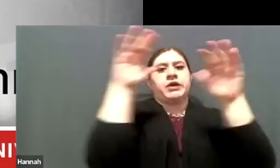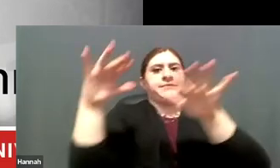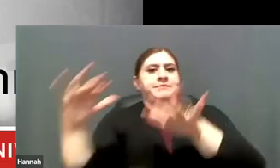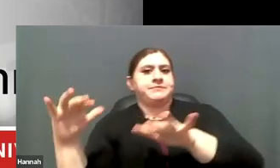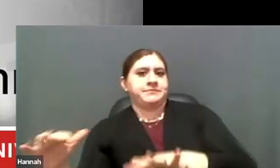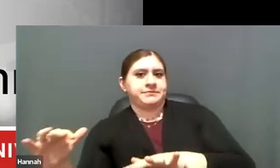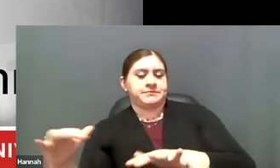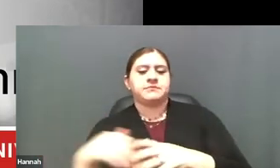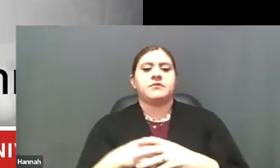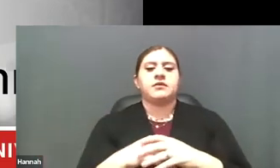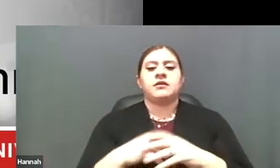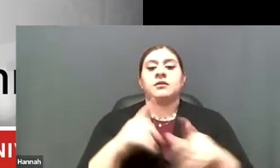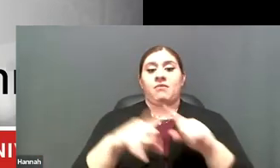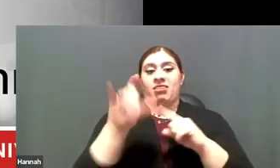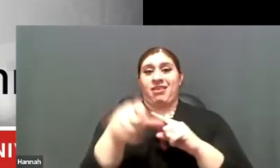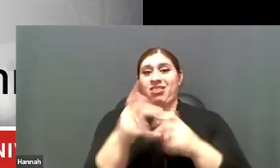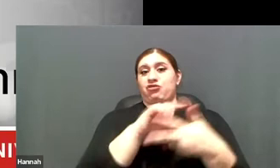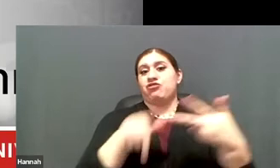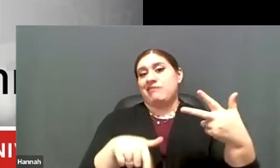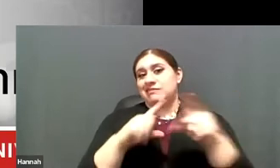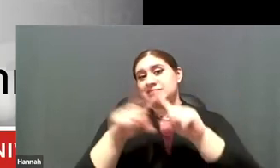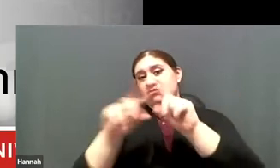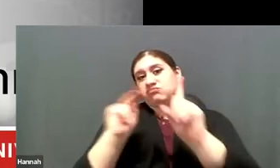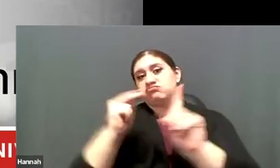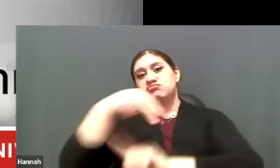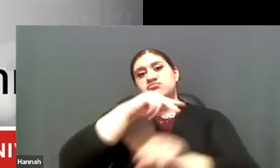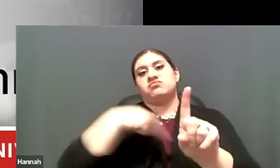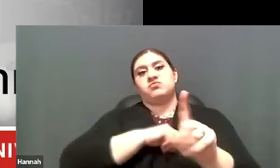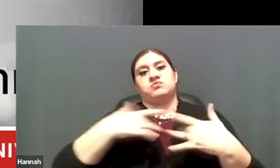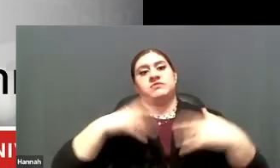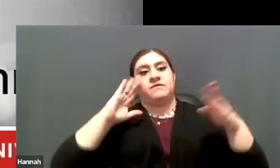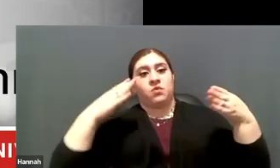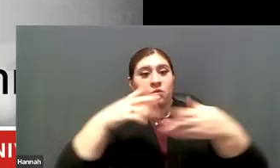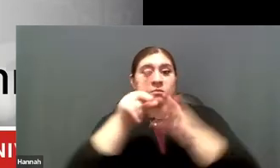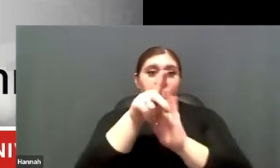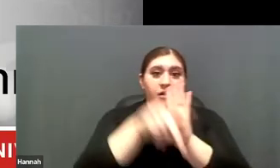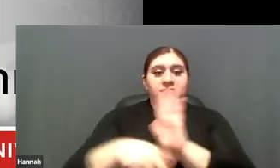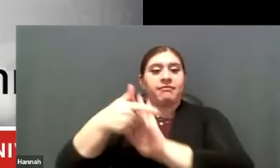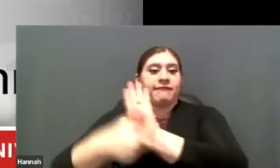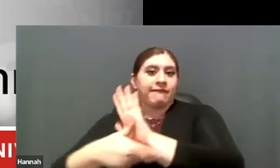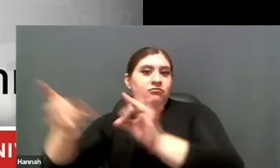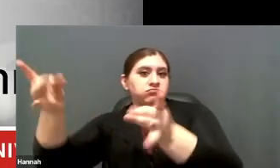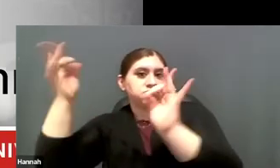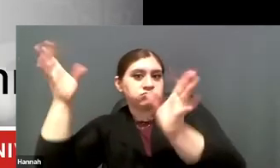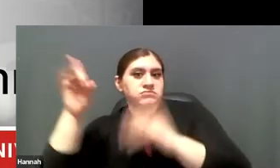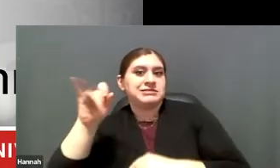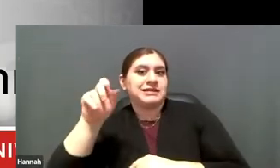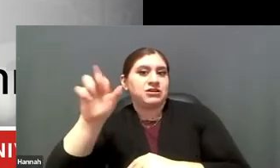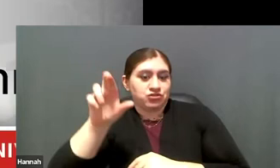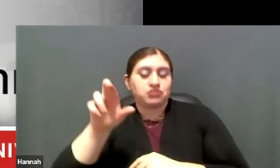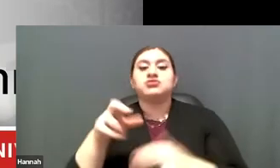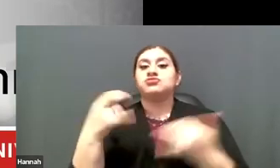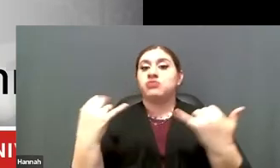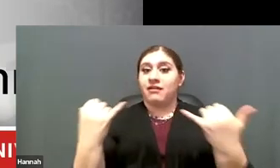happen? But these are the 3 areas that we focus on, policy, legal, and disaster. So right